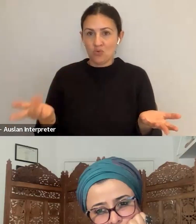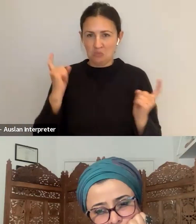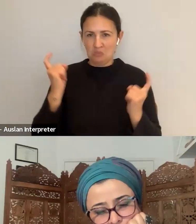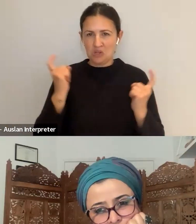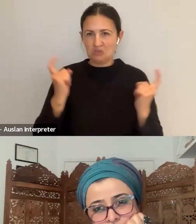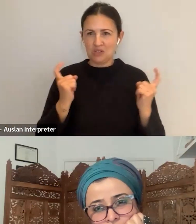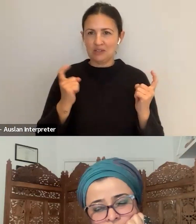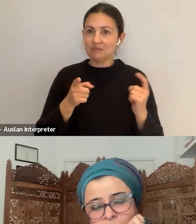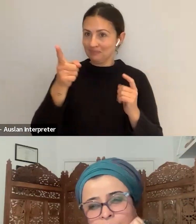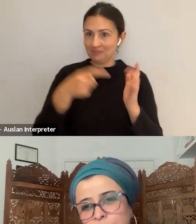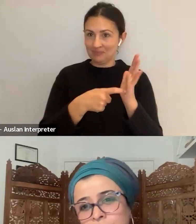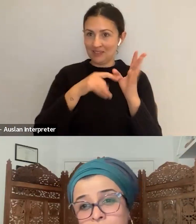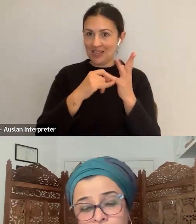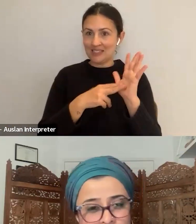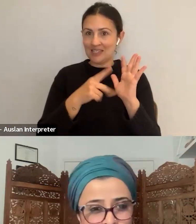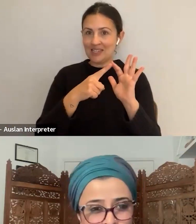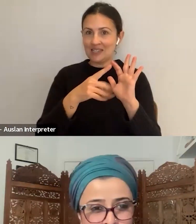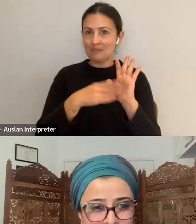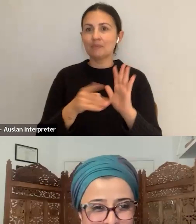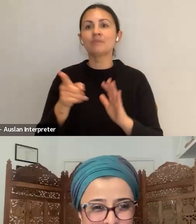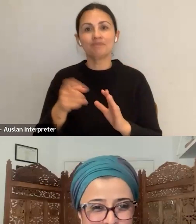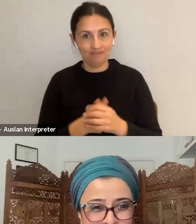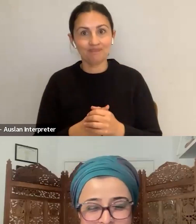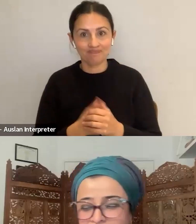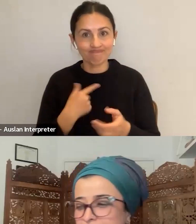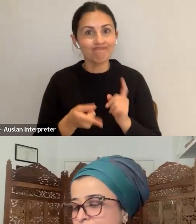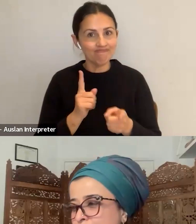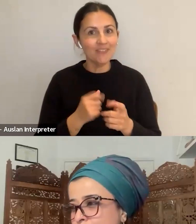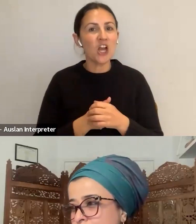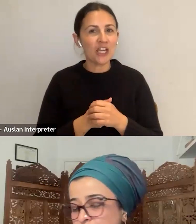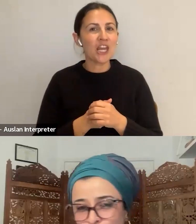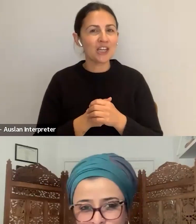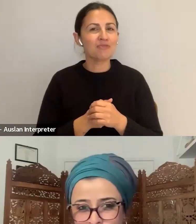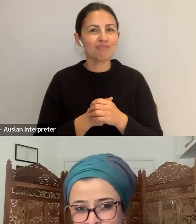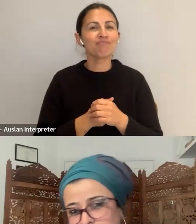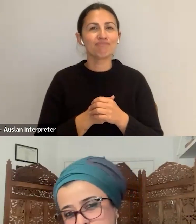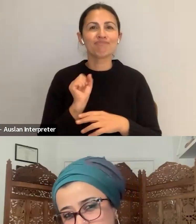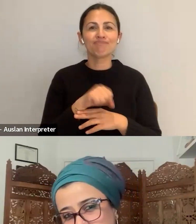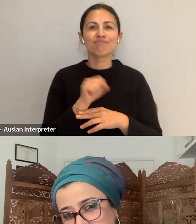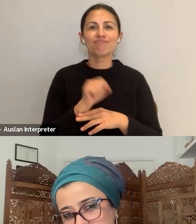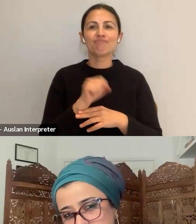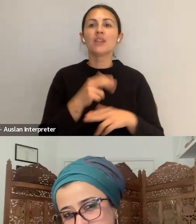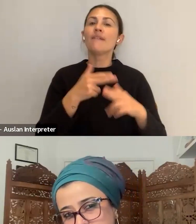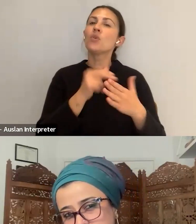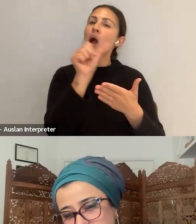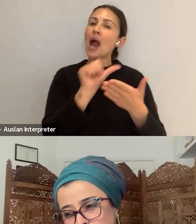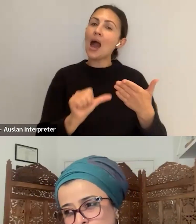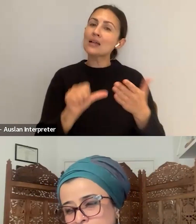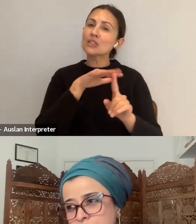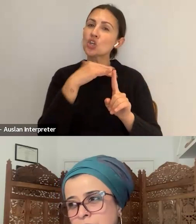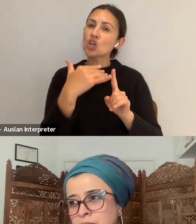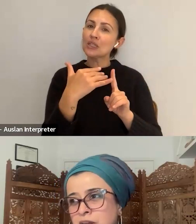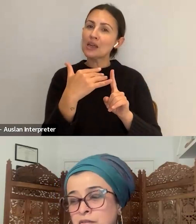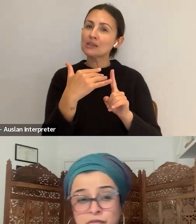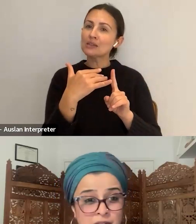Tasneem. Yeah, I hear you, Manjusha. If you're talking within an arts context, I